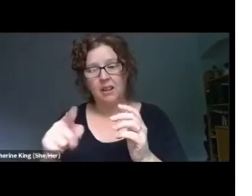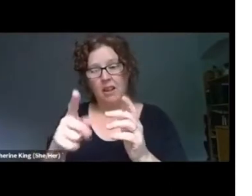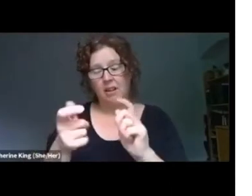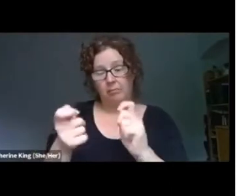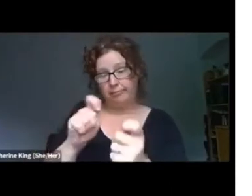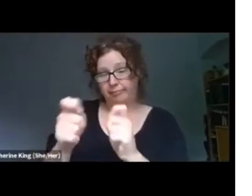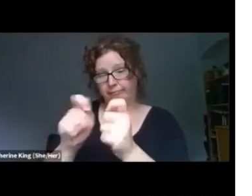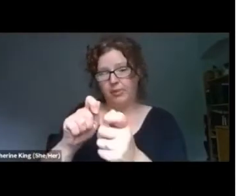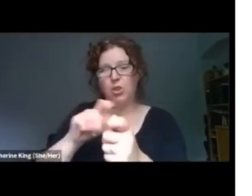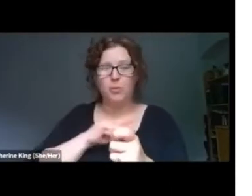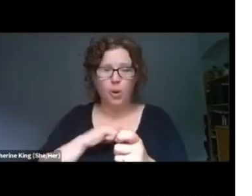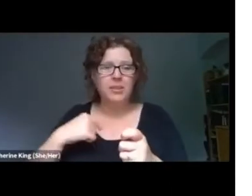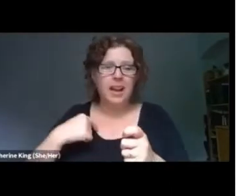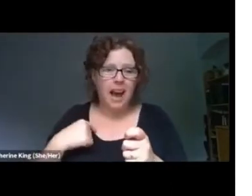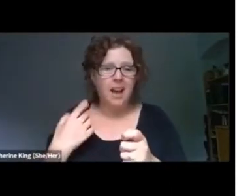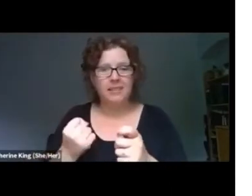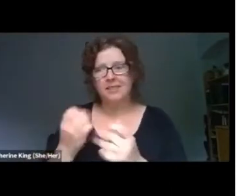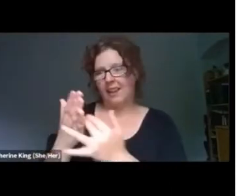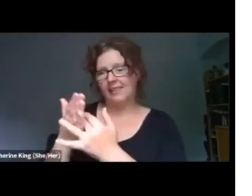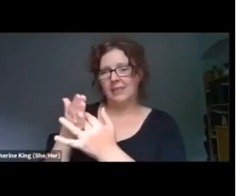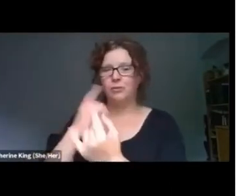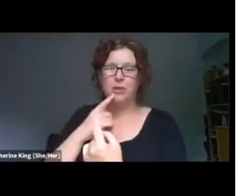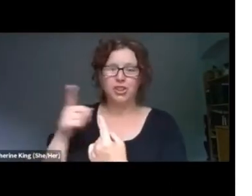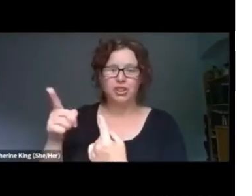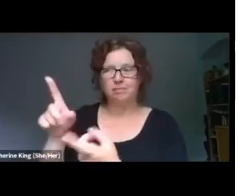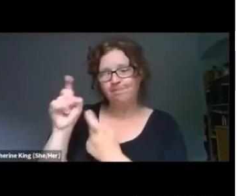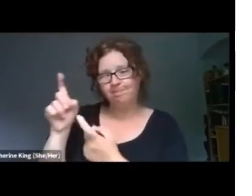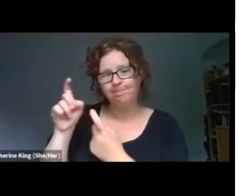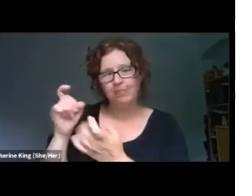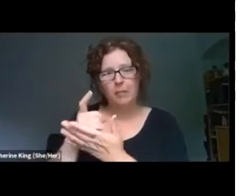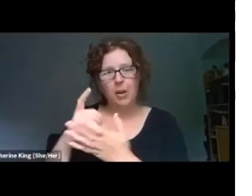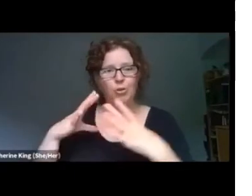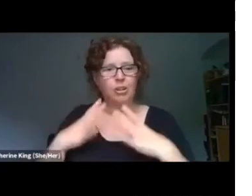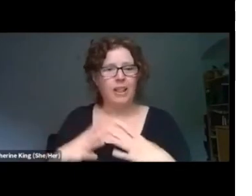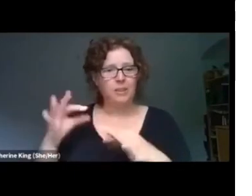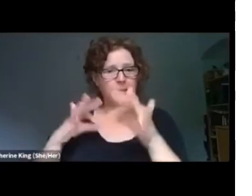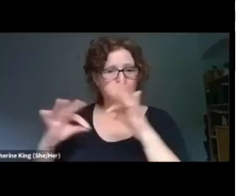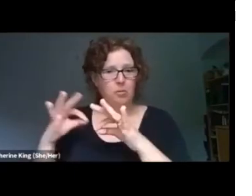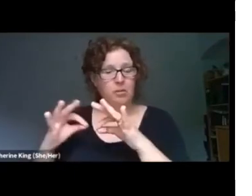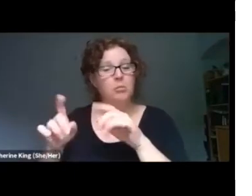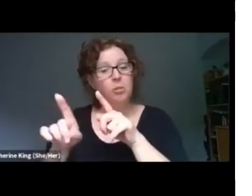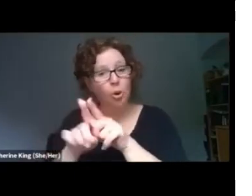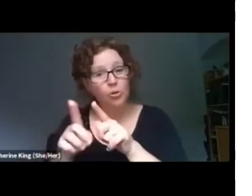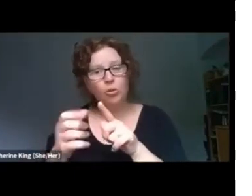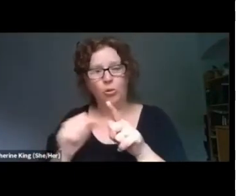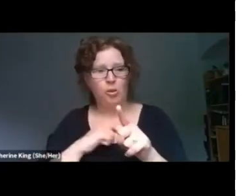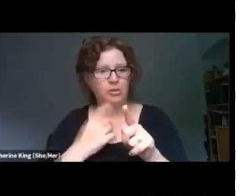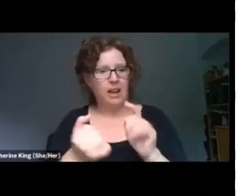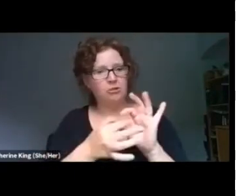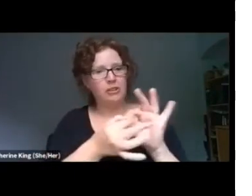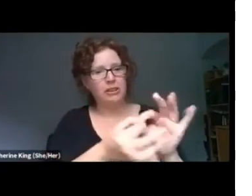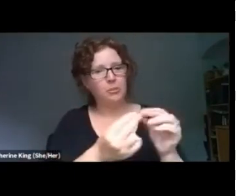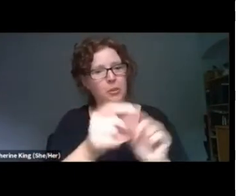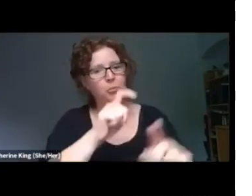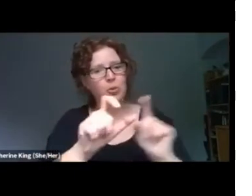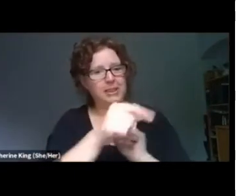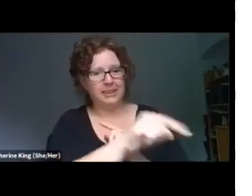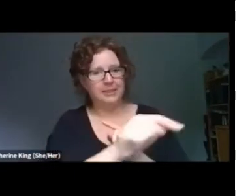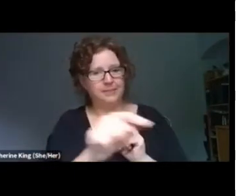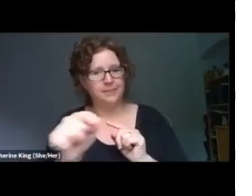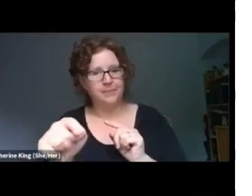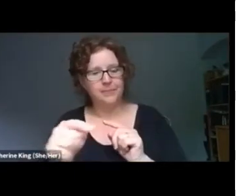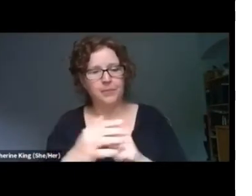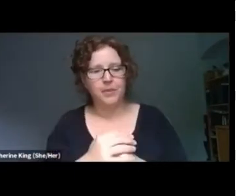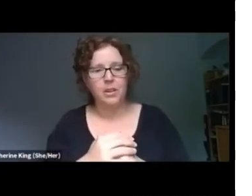access to information about relaxed performance, and partly because of relationships to the community. When I found